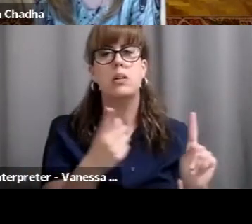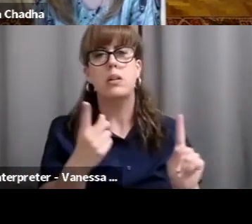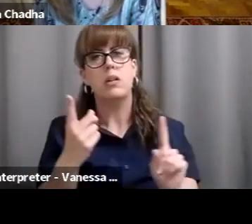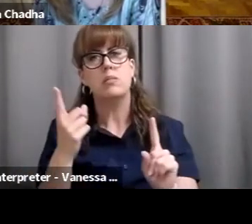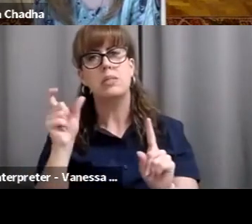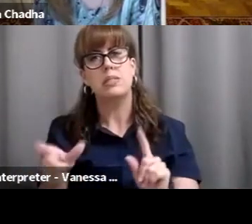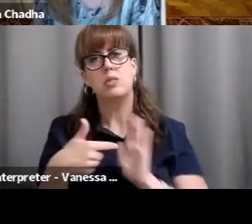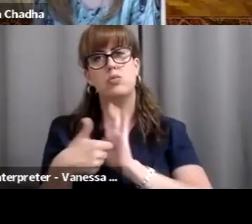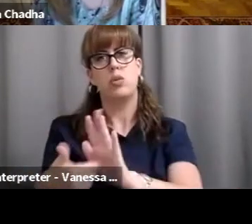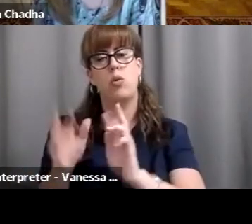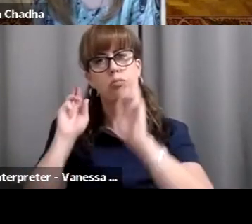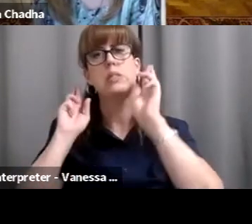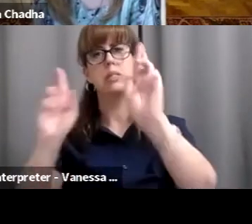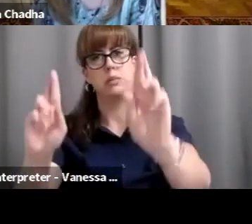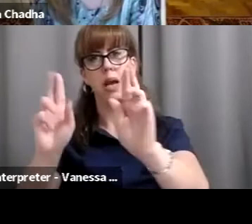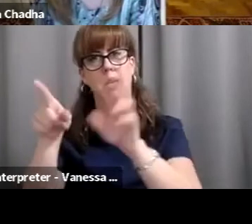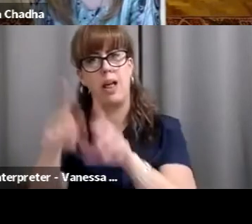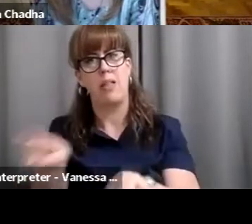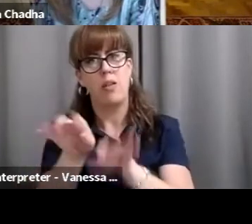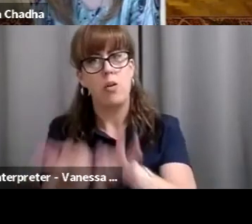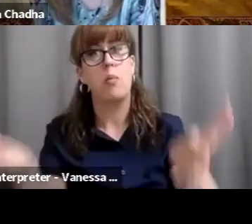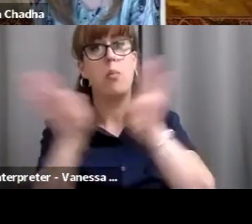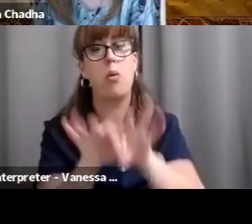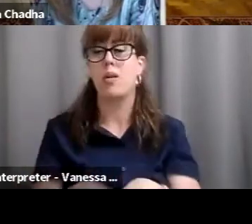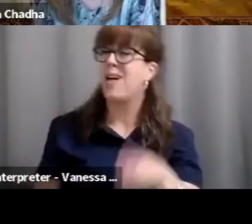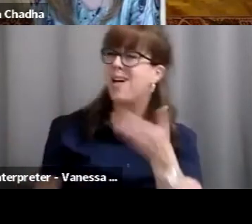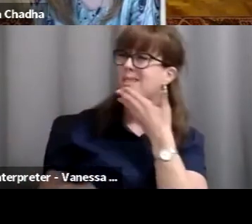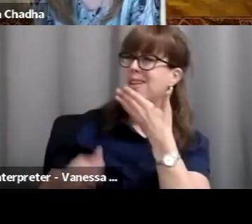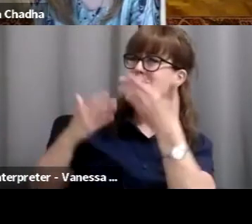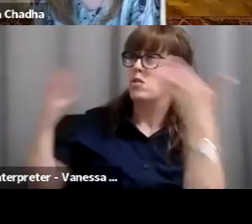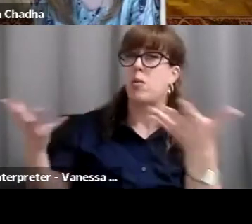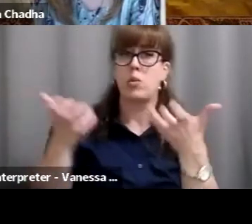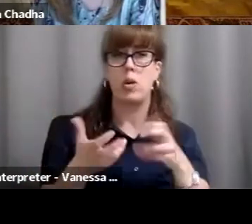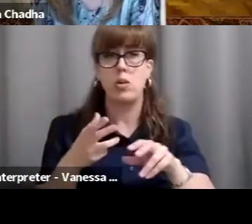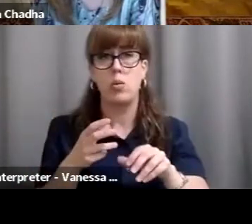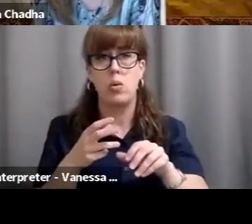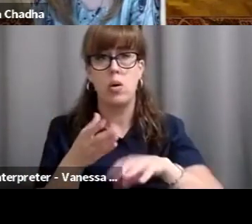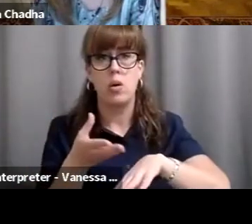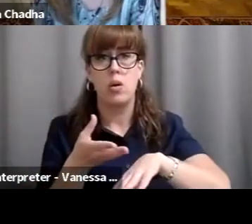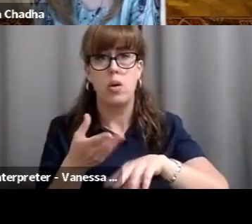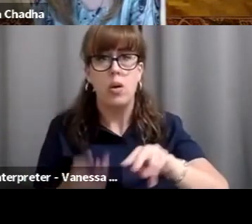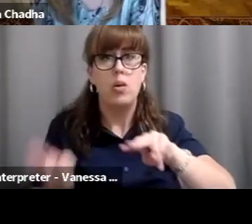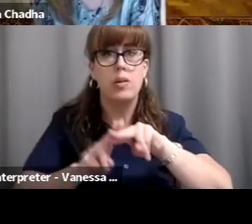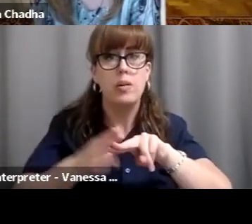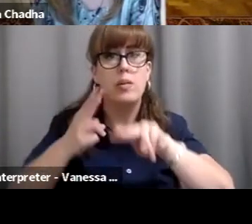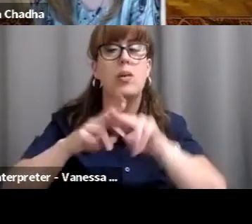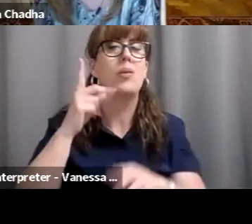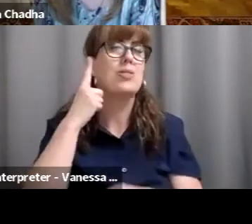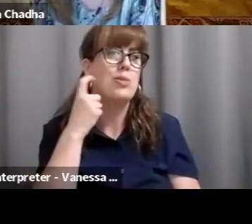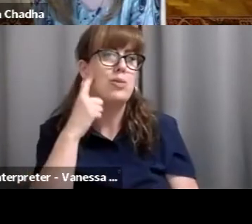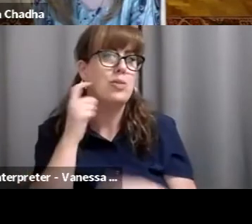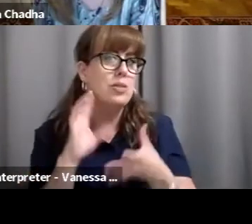Thank you so much. I want to build on what you were saying about transformation. I'm going to turn back over to